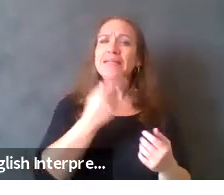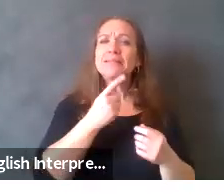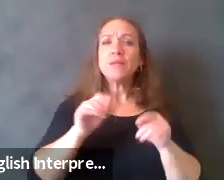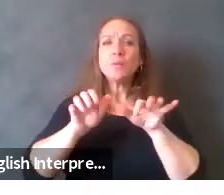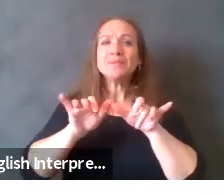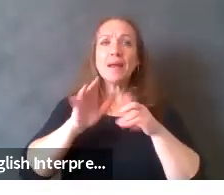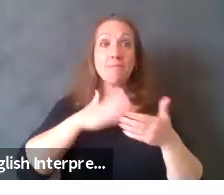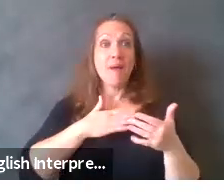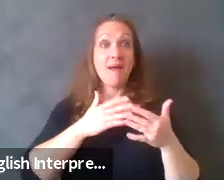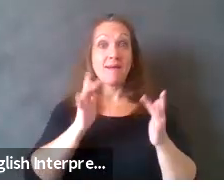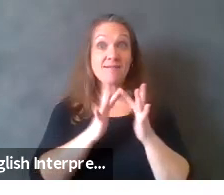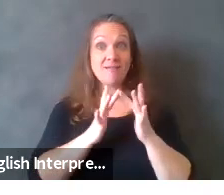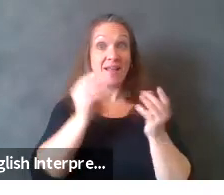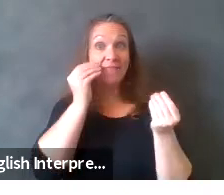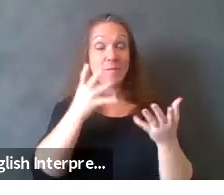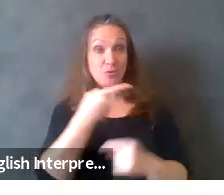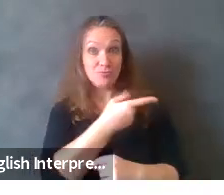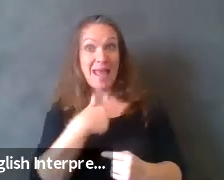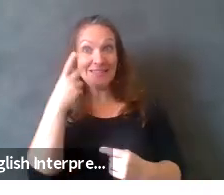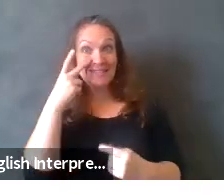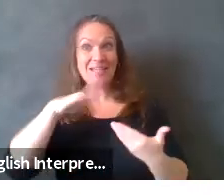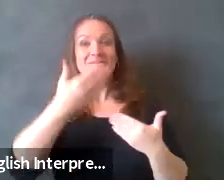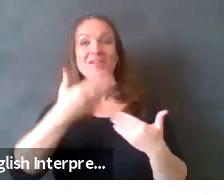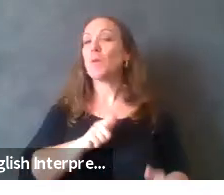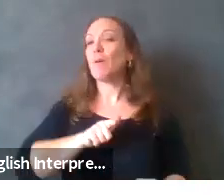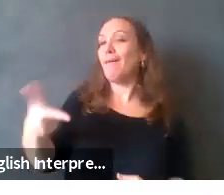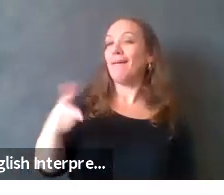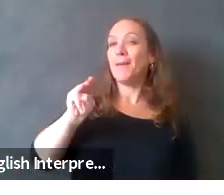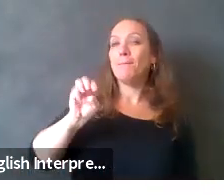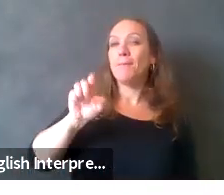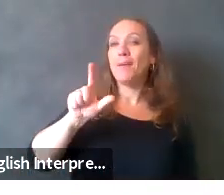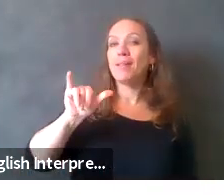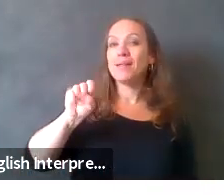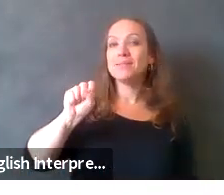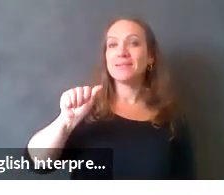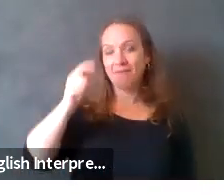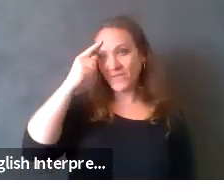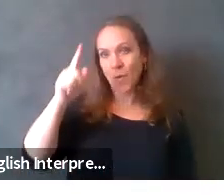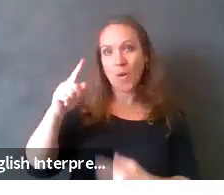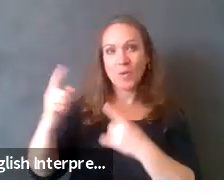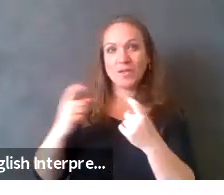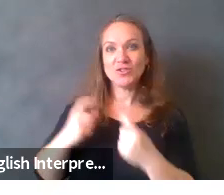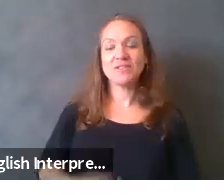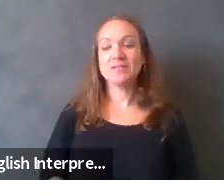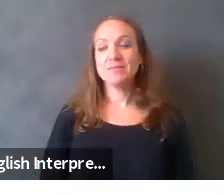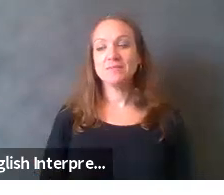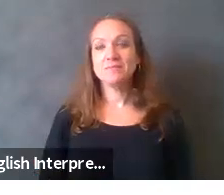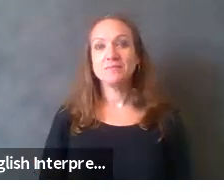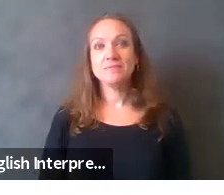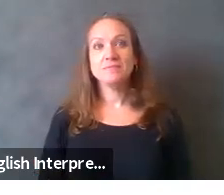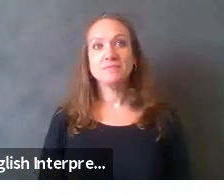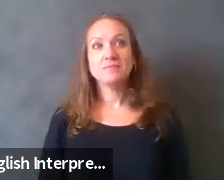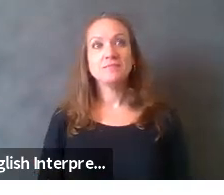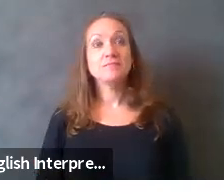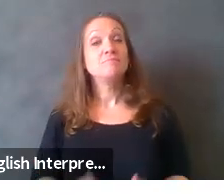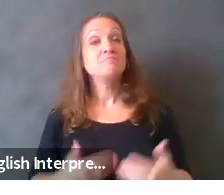next slide, that'd be great. So Louis, I'll hand it over to you for the questions. All right, Mary, thank you so much. That was